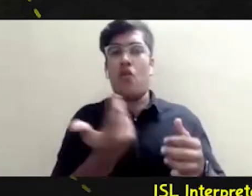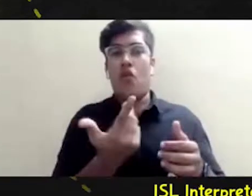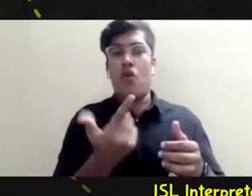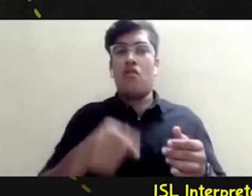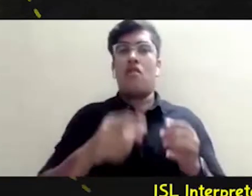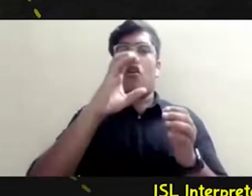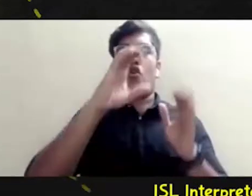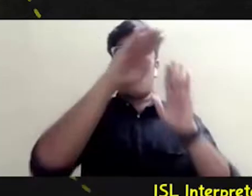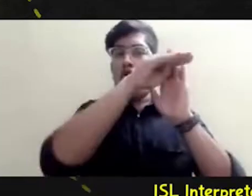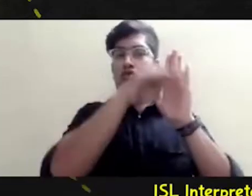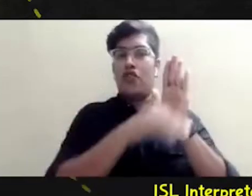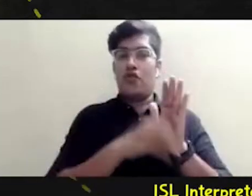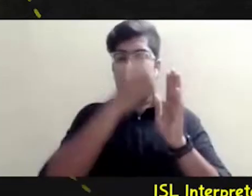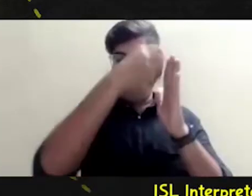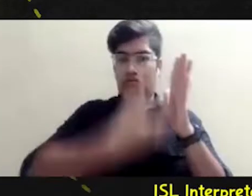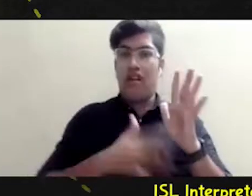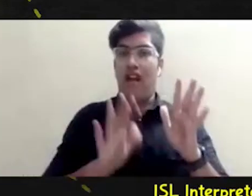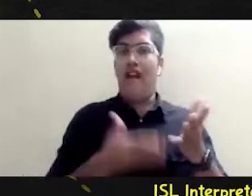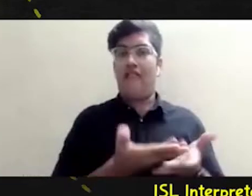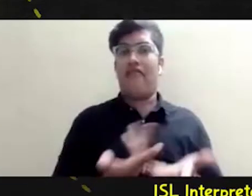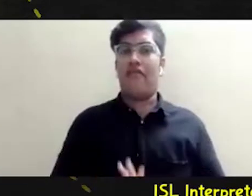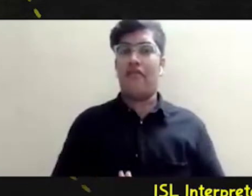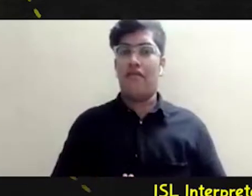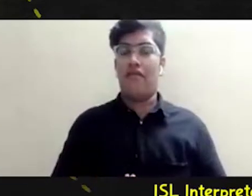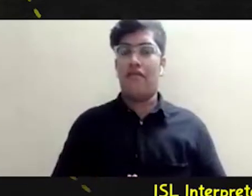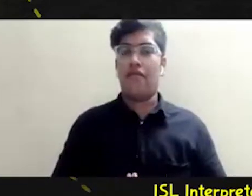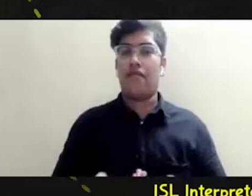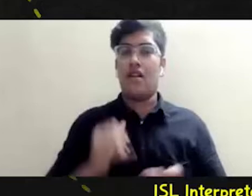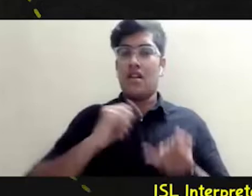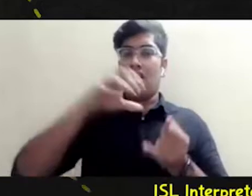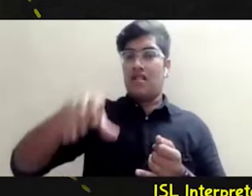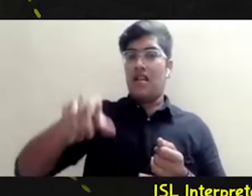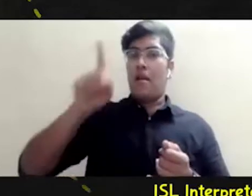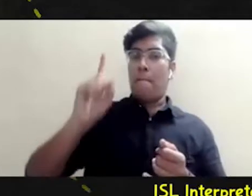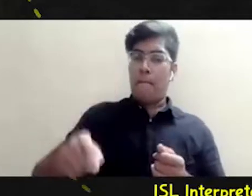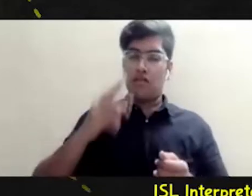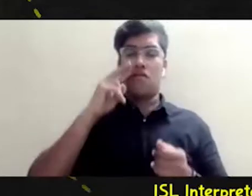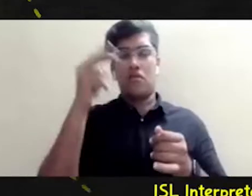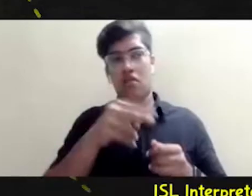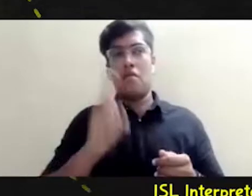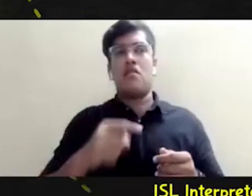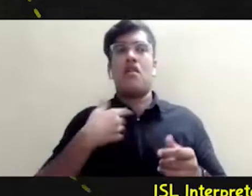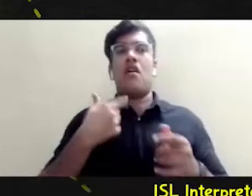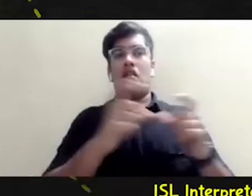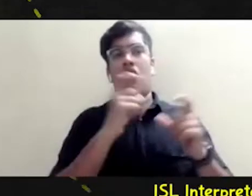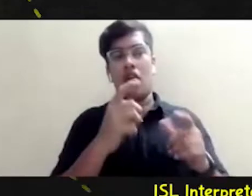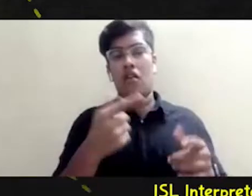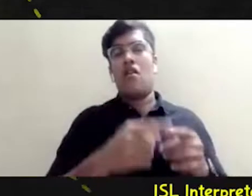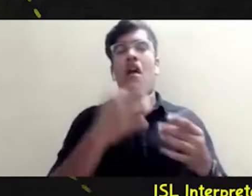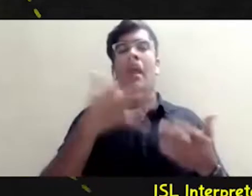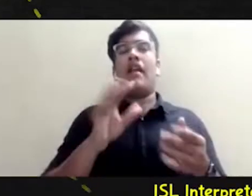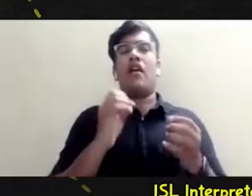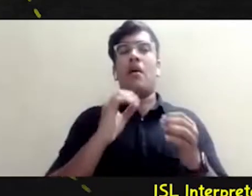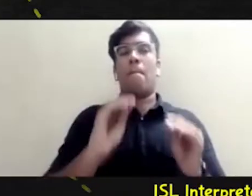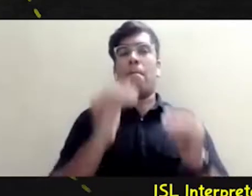constitutionally sanctioned rights that the state is supposed to ensure that we get. However, history shows that gender and sexual minorities